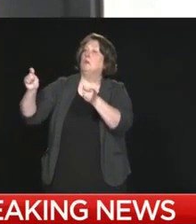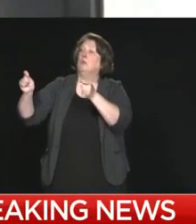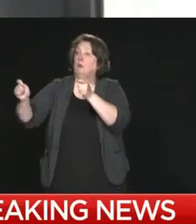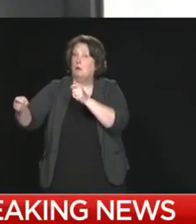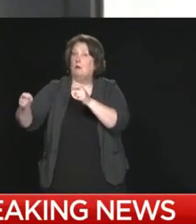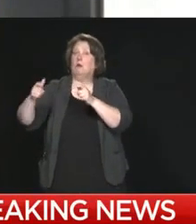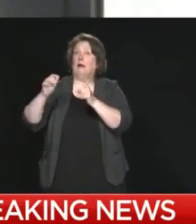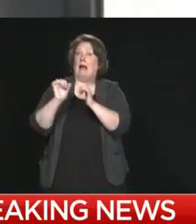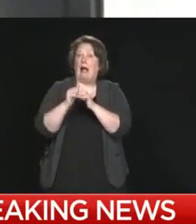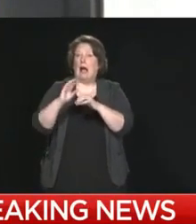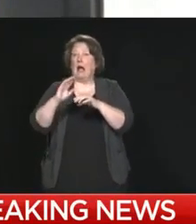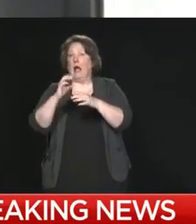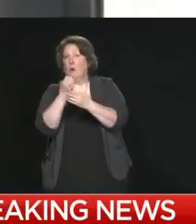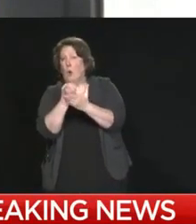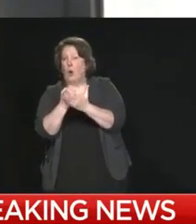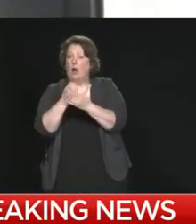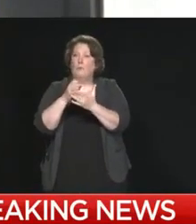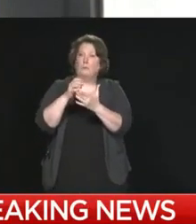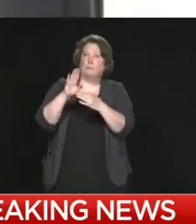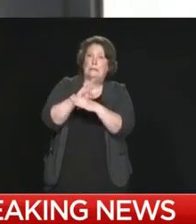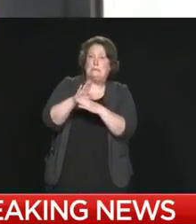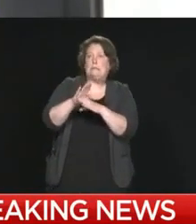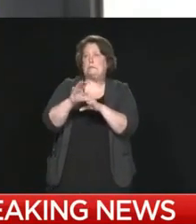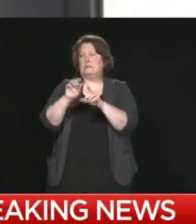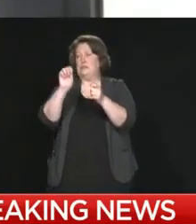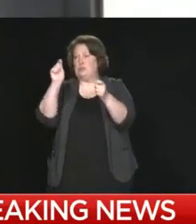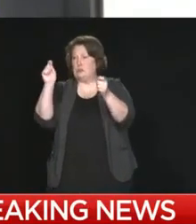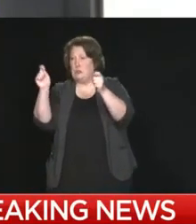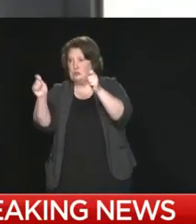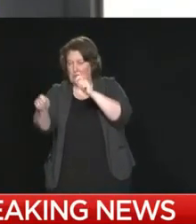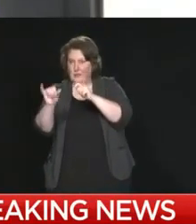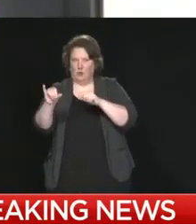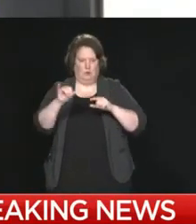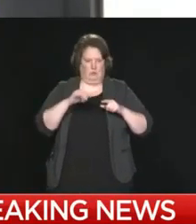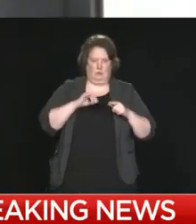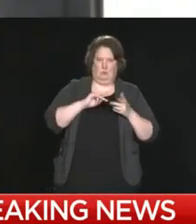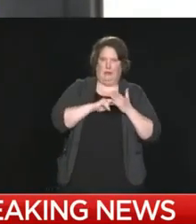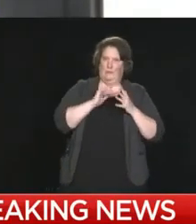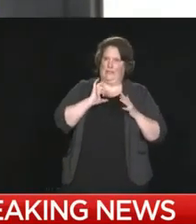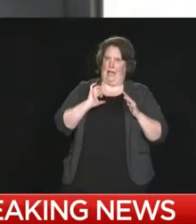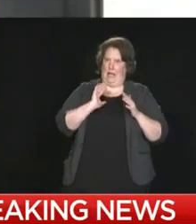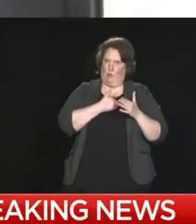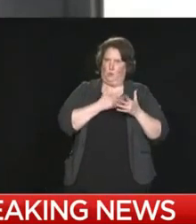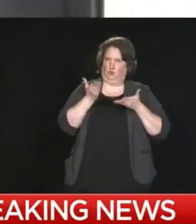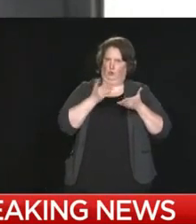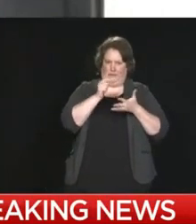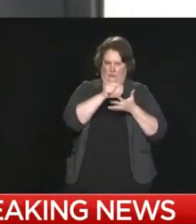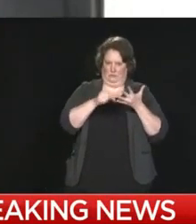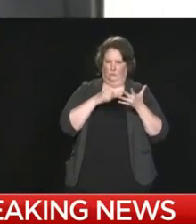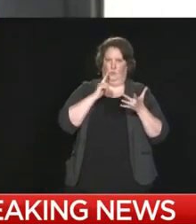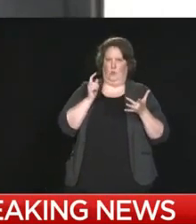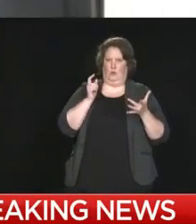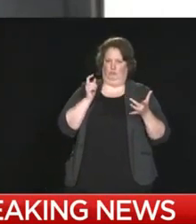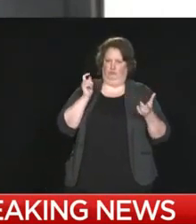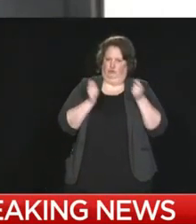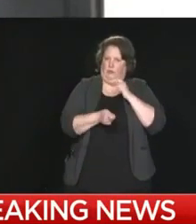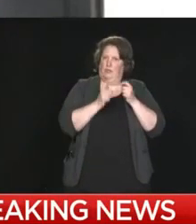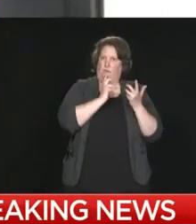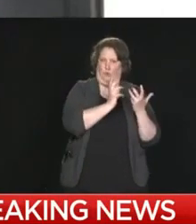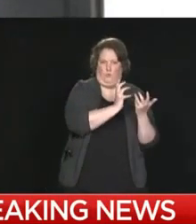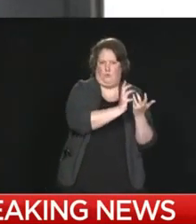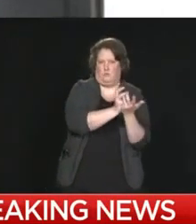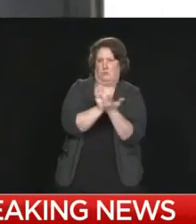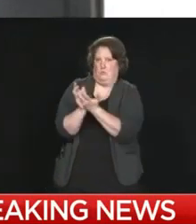We will adjust our programs in order to respond to the needs of our communities and to the needs